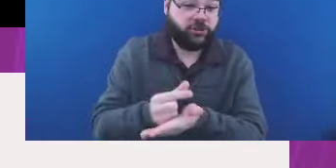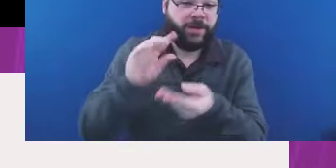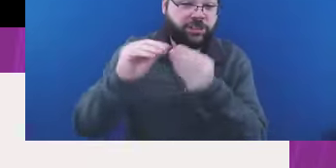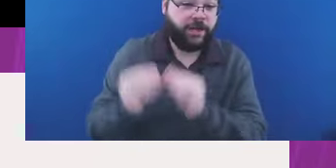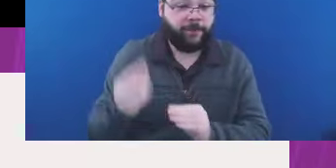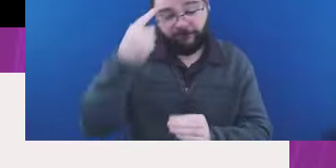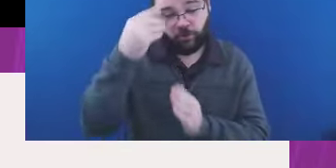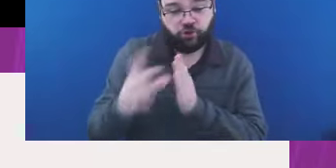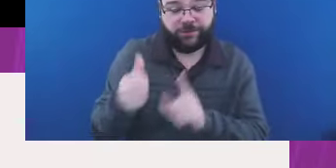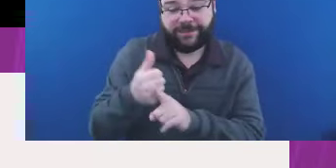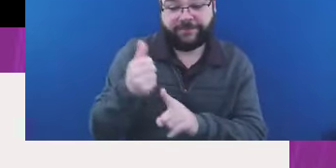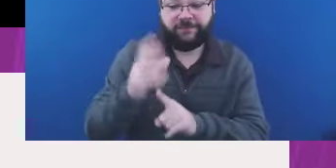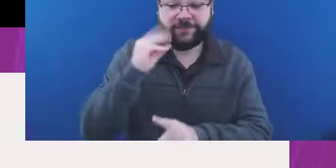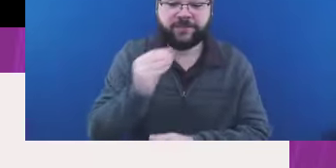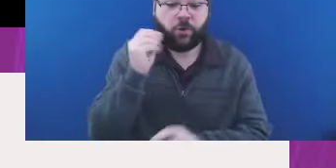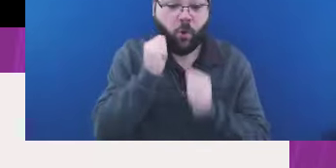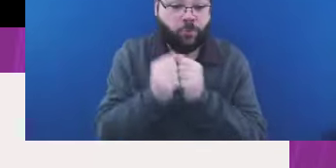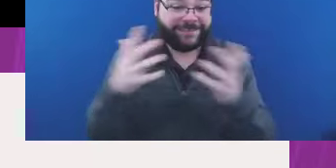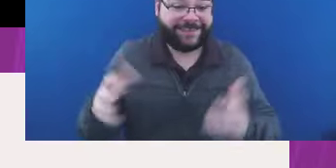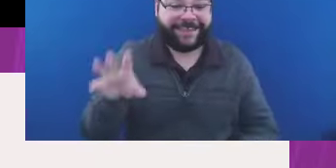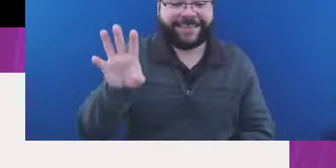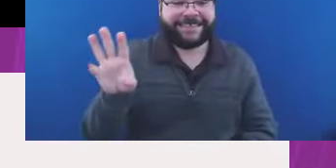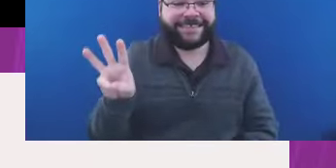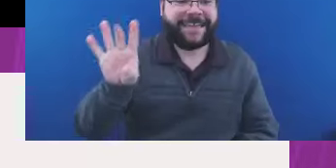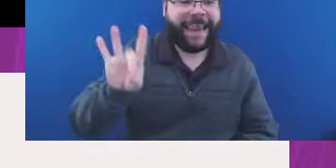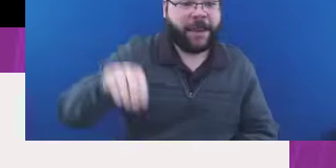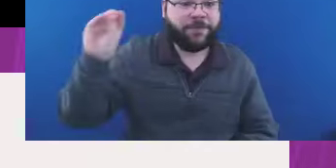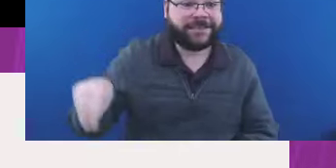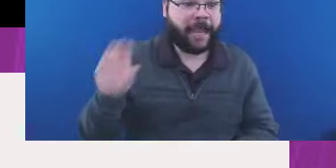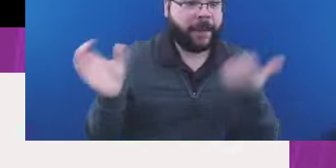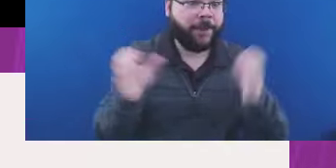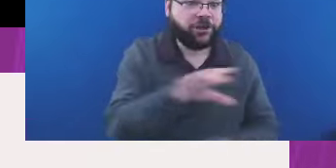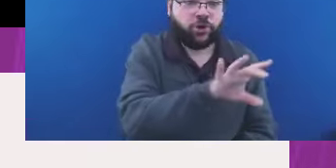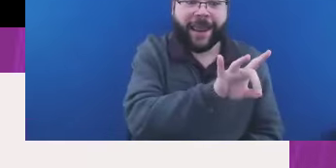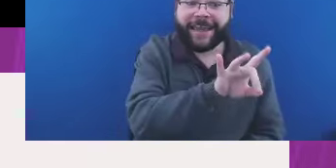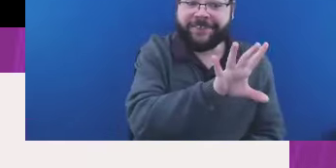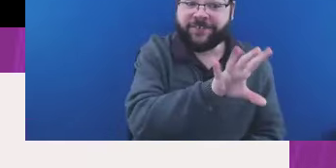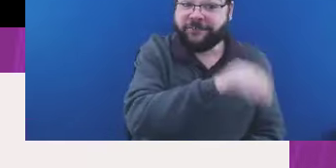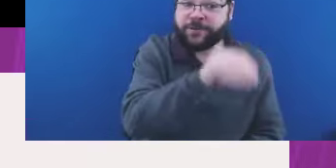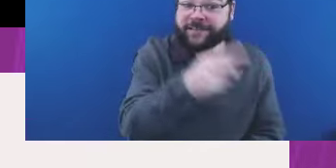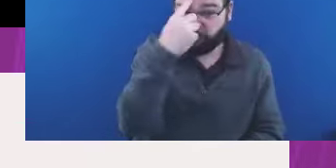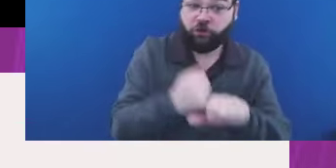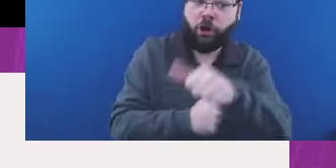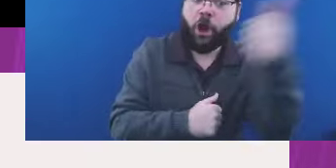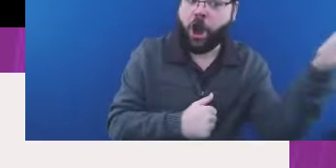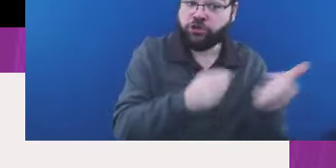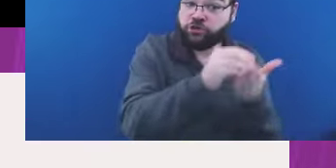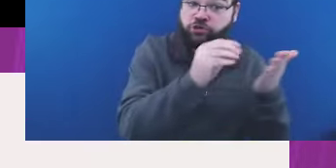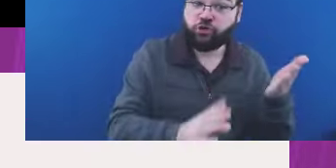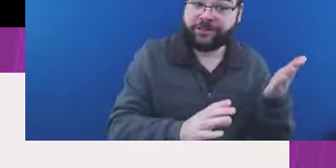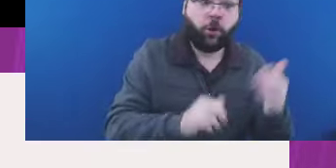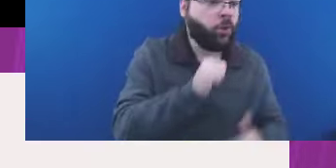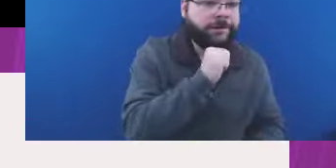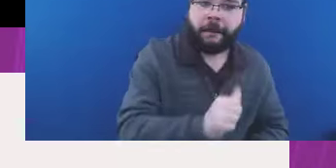experiencing homelessness is 68%. And this is compared to 85% for all other students.